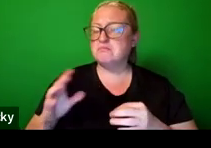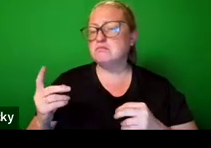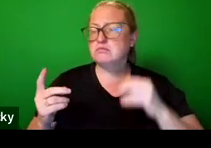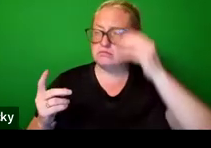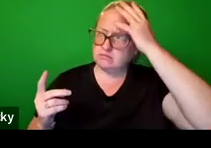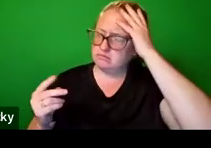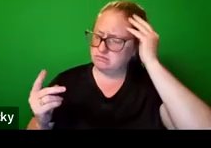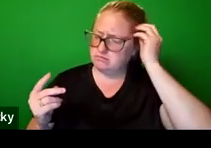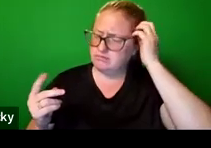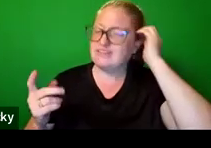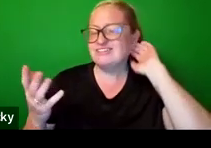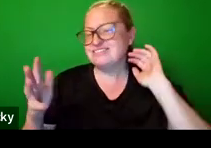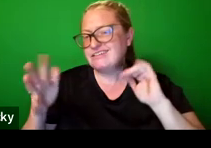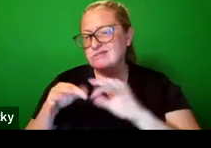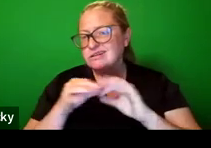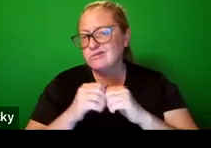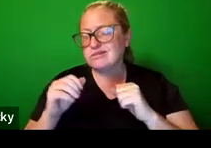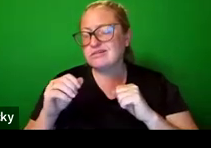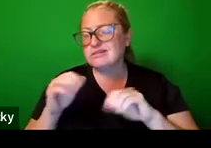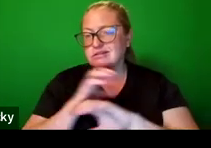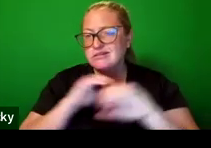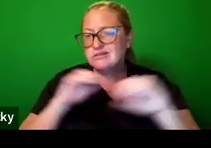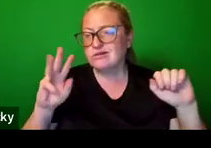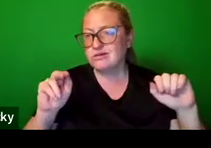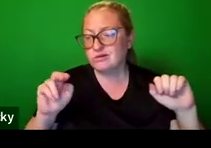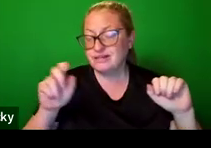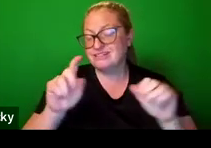to Dr. Wayne's noting of the credibility gap, is